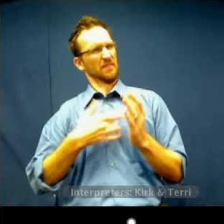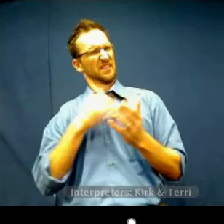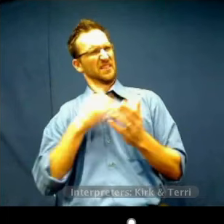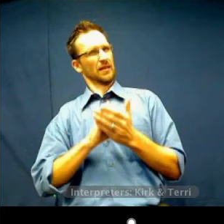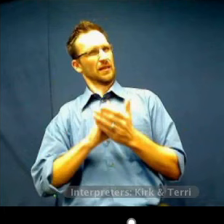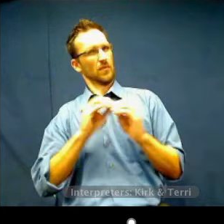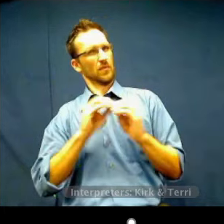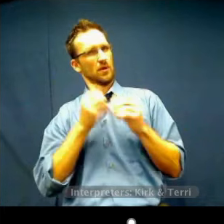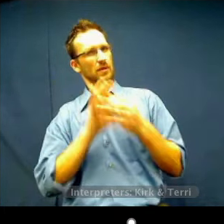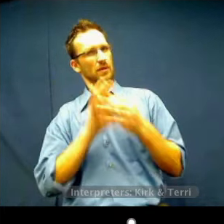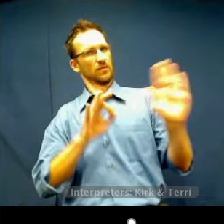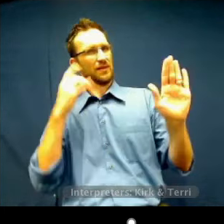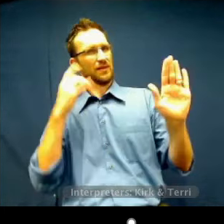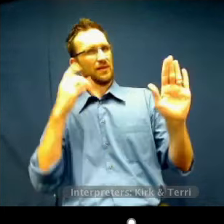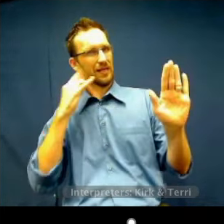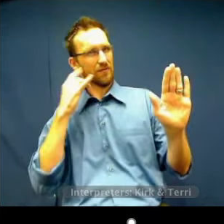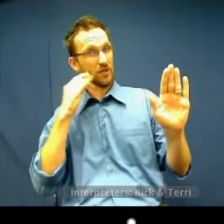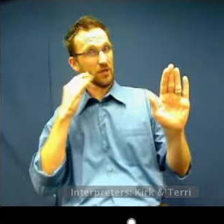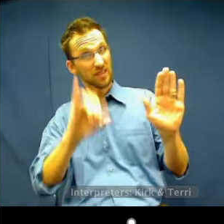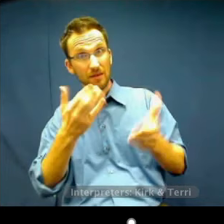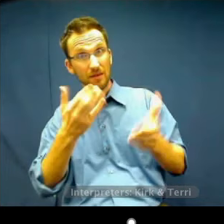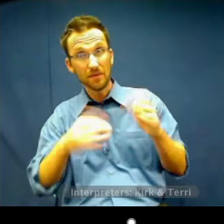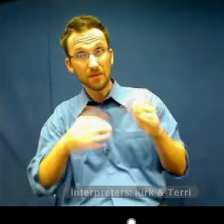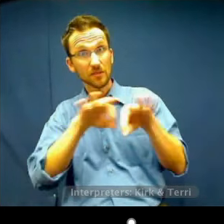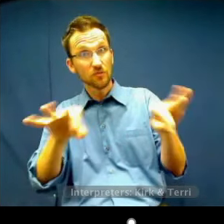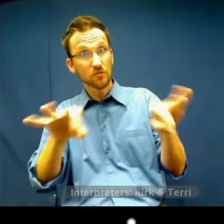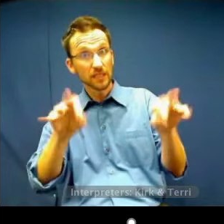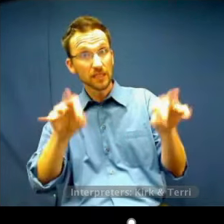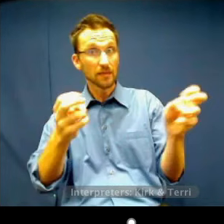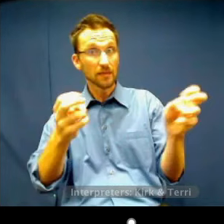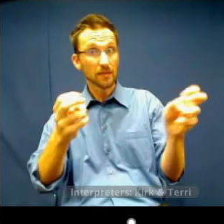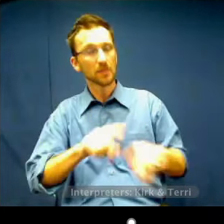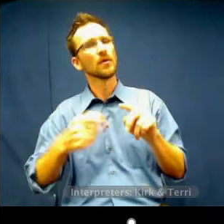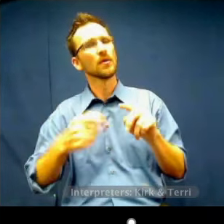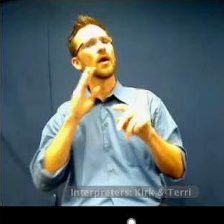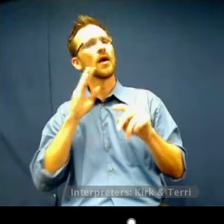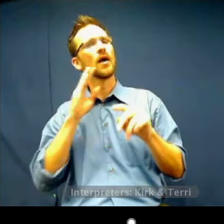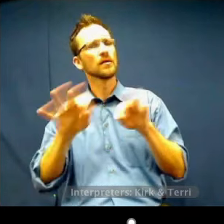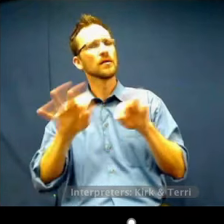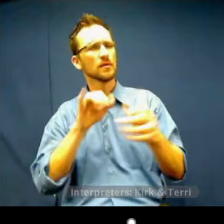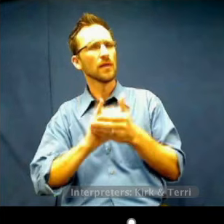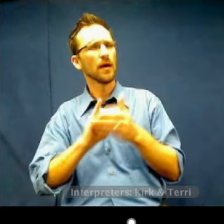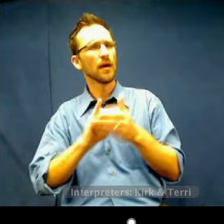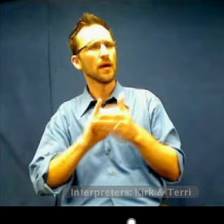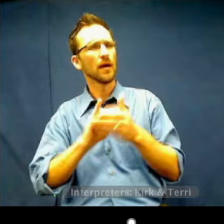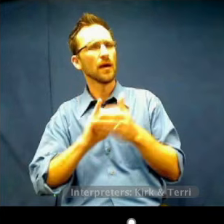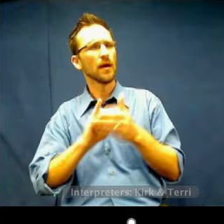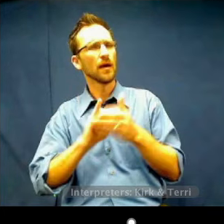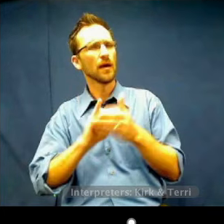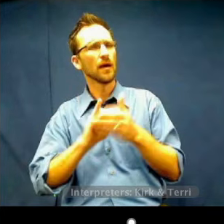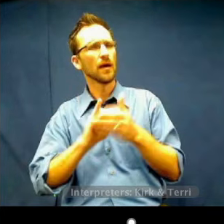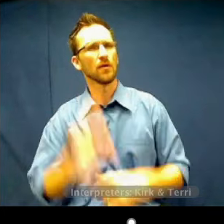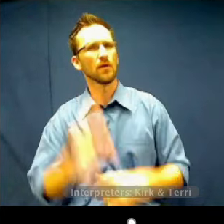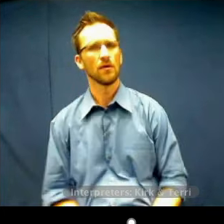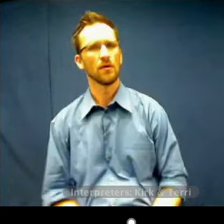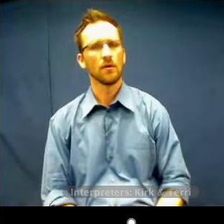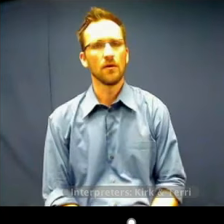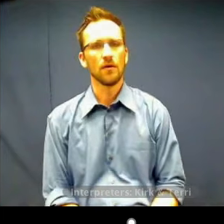that or it's a degree. But so I will address this a little bit later.